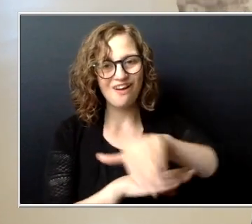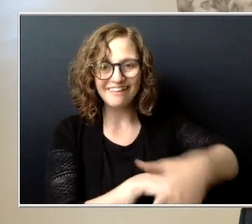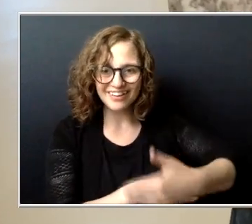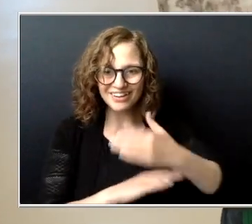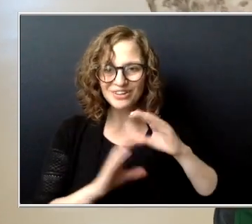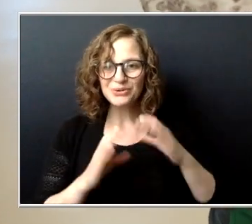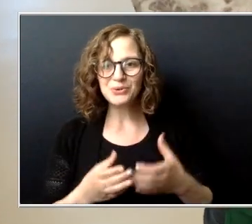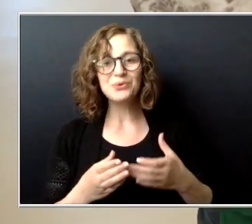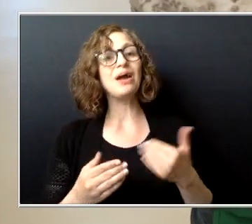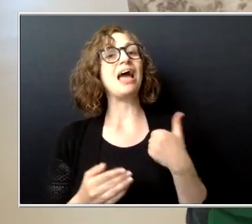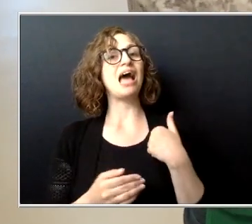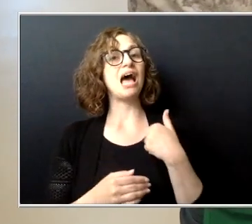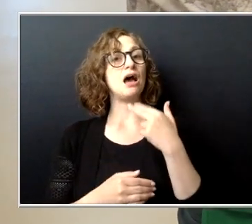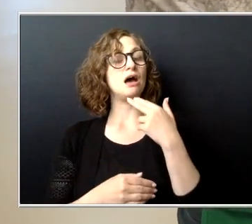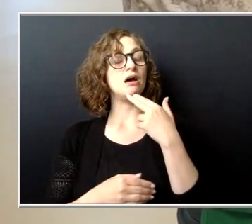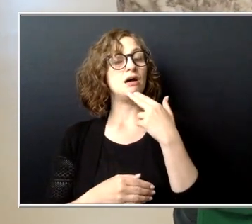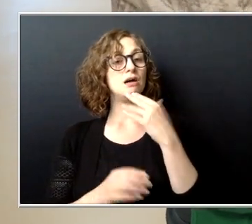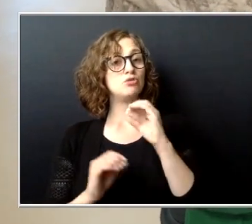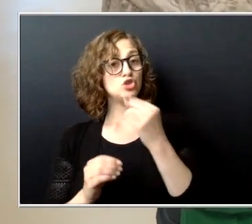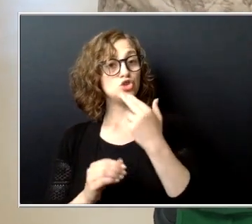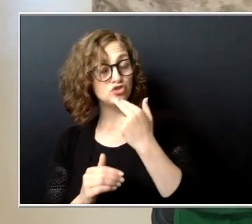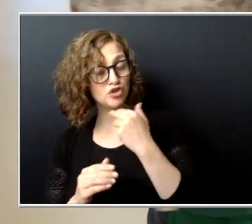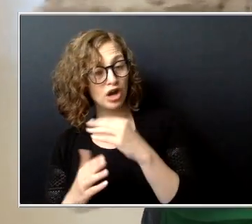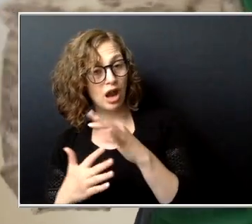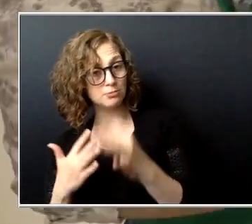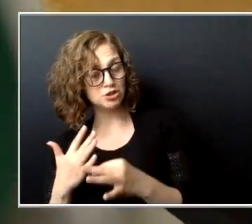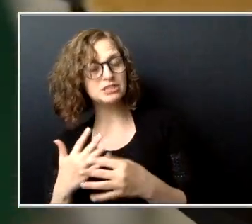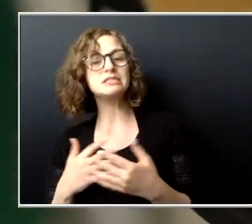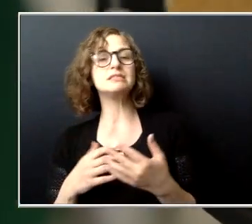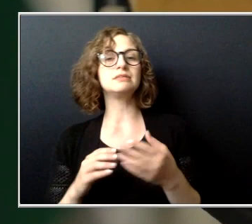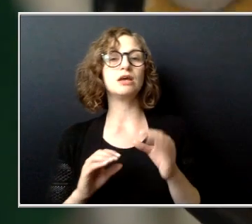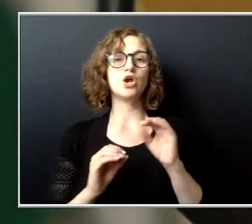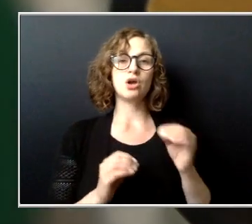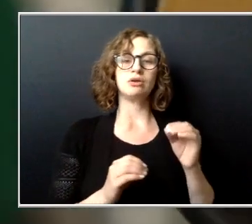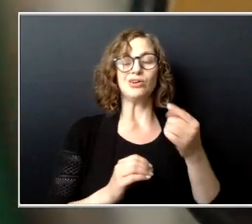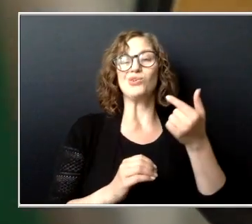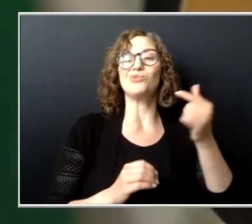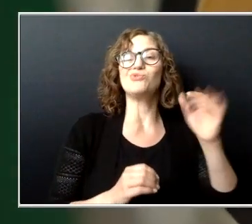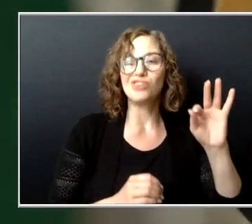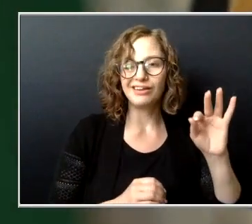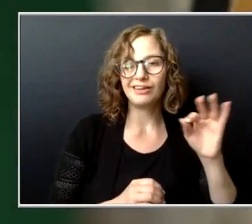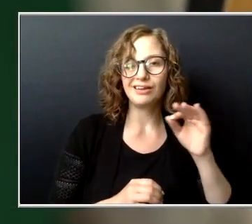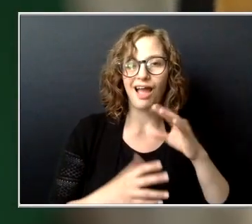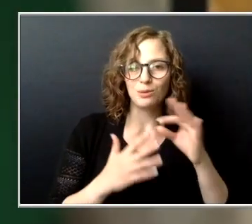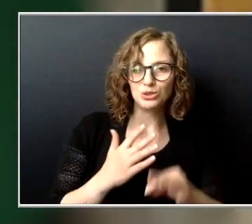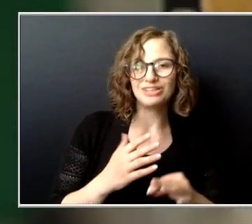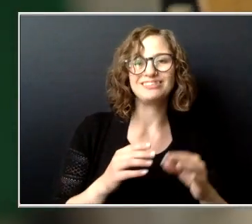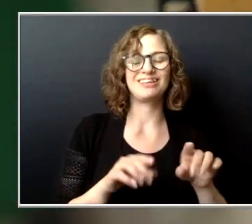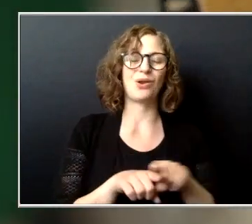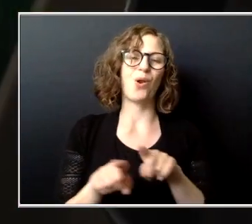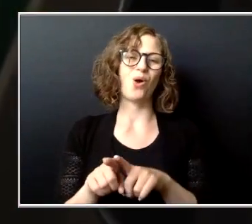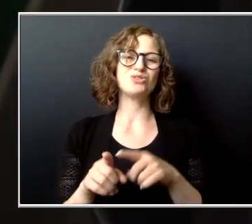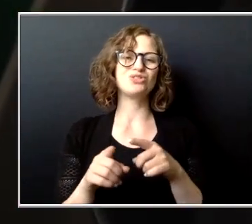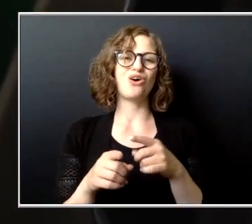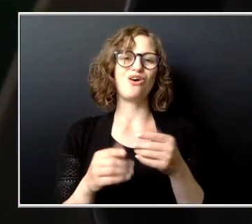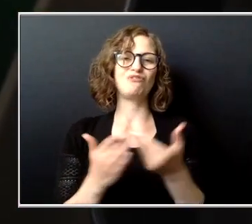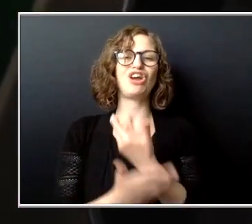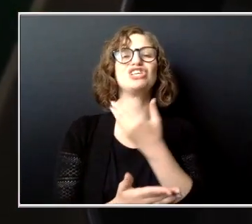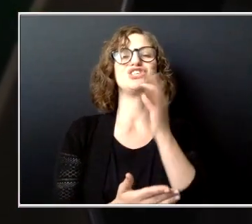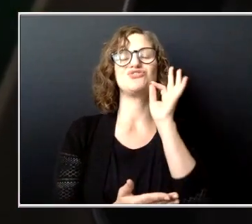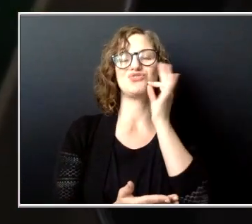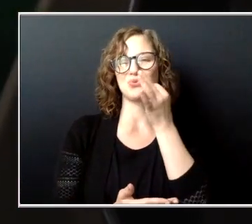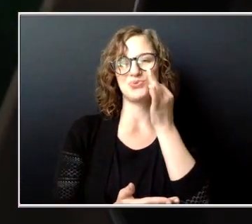and fresh fruit toppings. So that was a great option. So thank you to Chaplain Stanger to treat the cardiac crew. What a nice way to show your